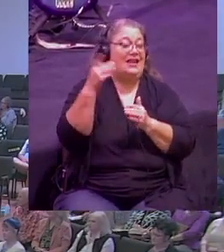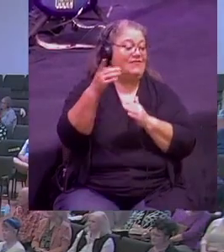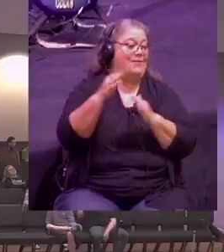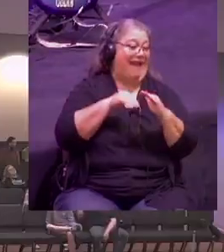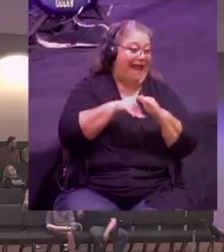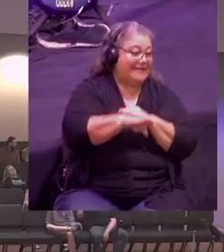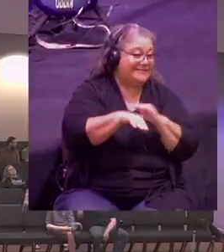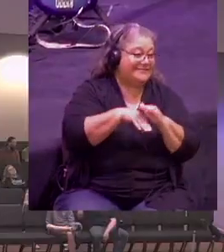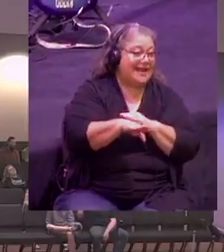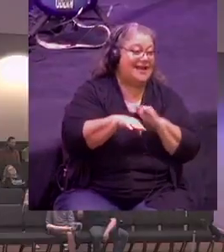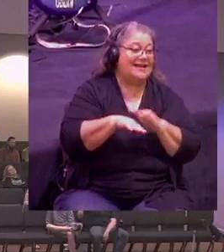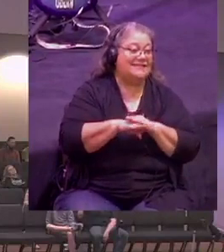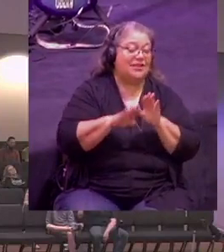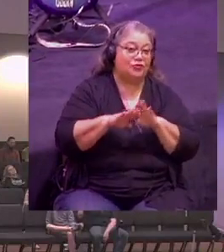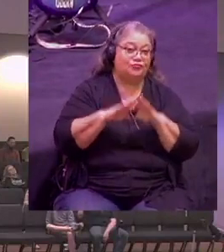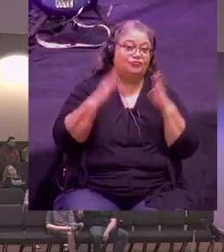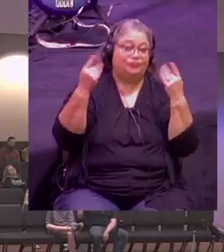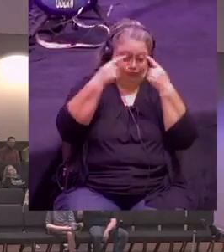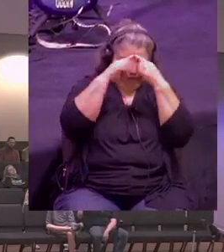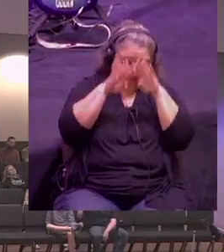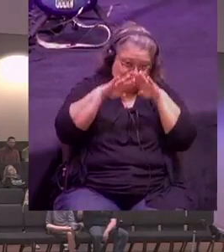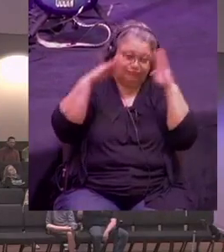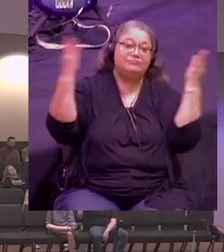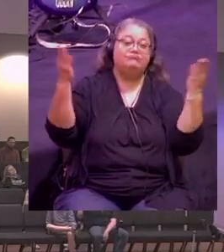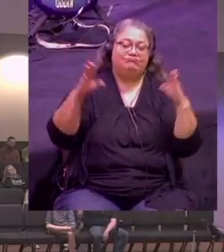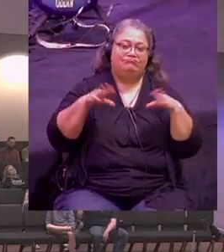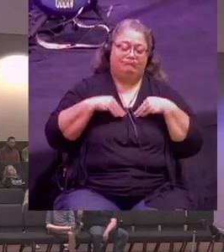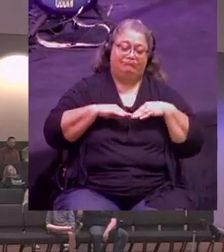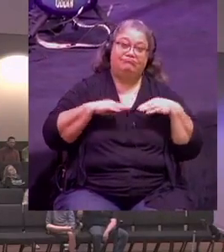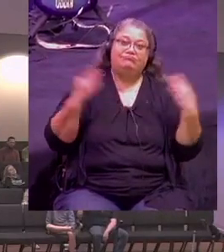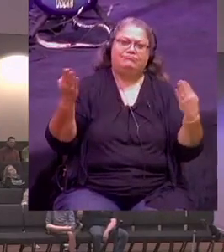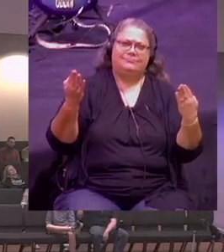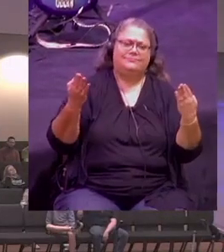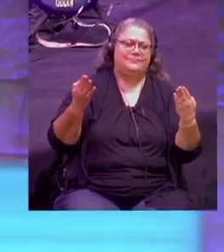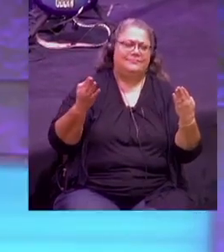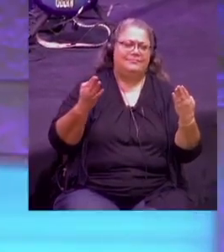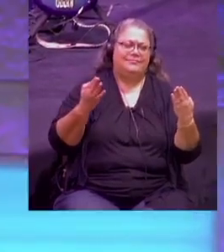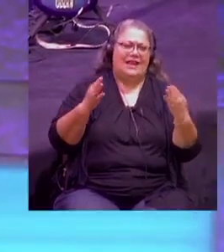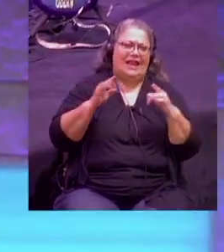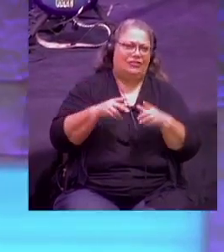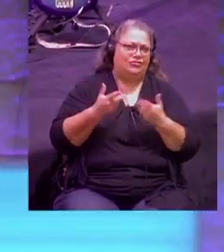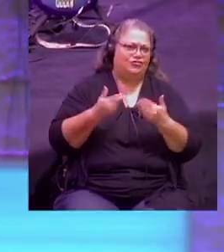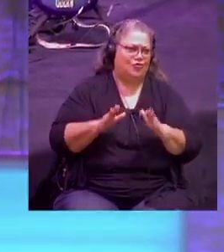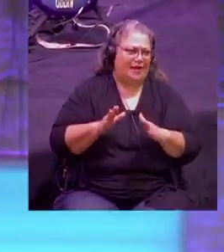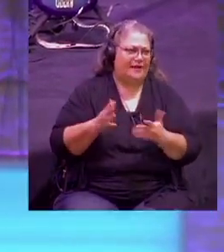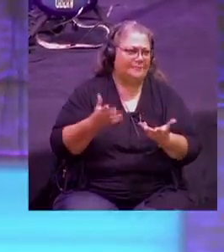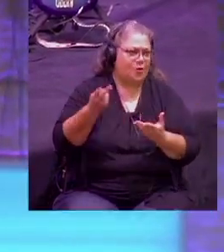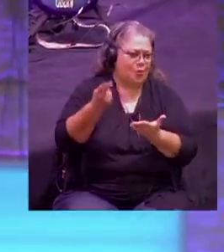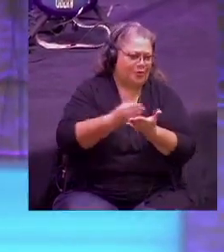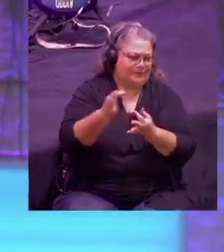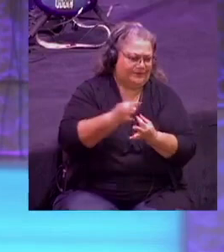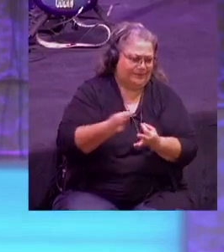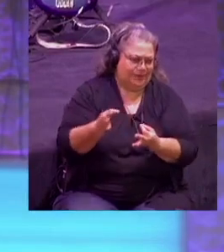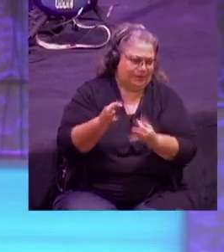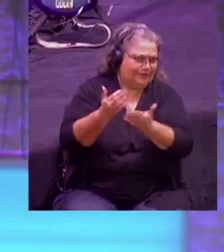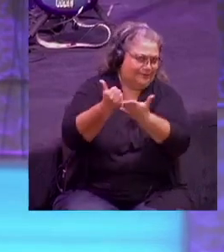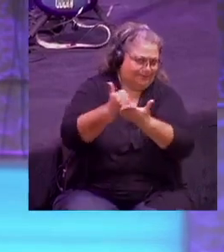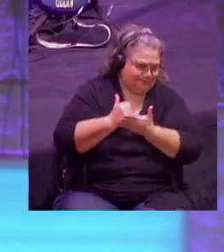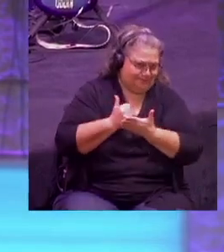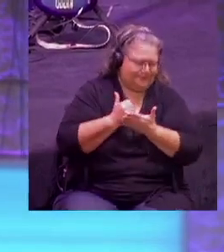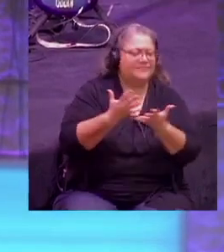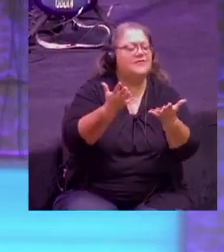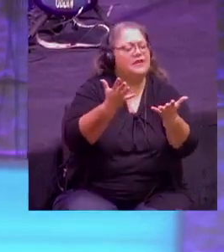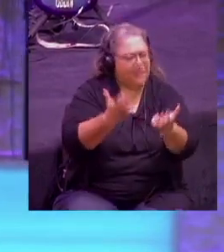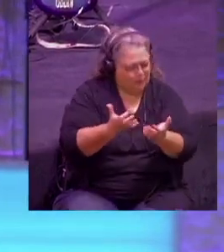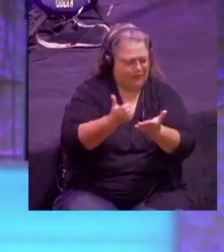access, unless you're intentional and deliberate to lean into his voice. Holy Spirit wants to help you. He